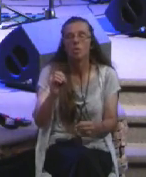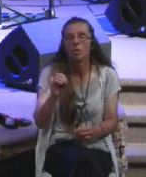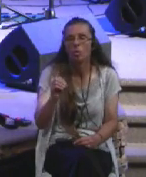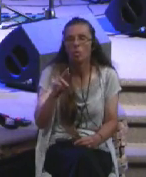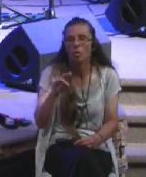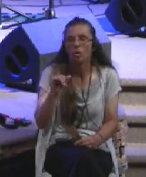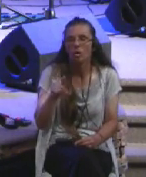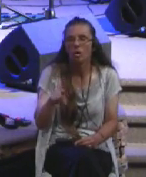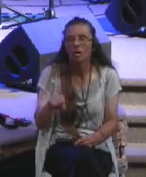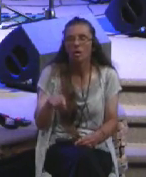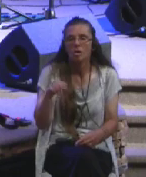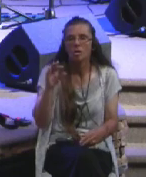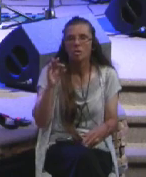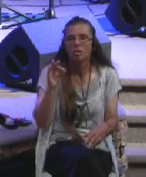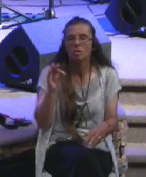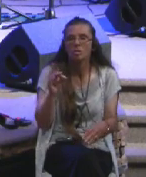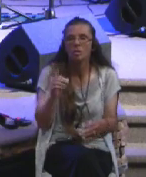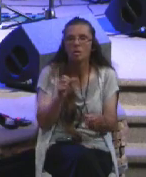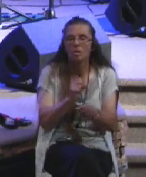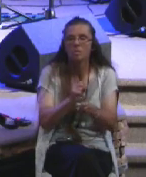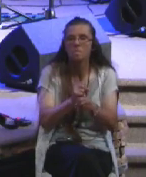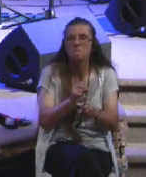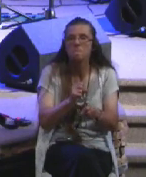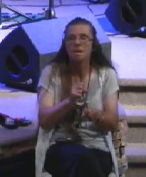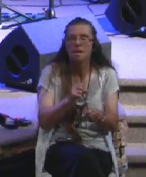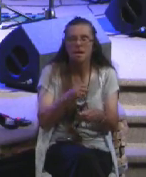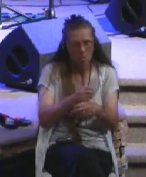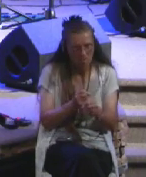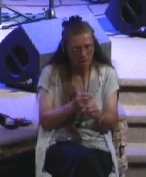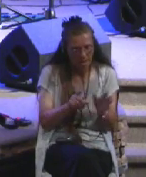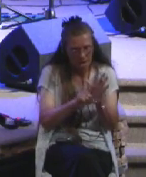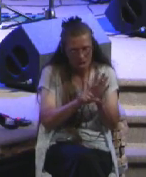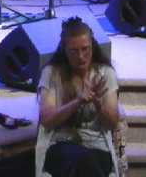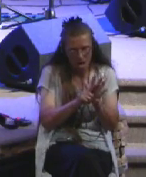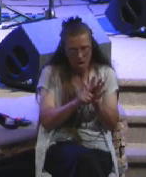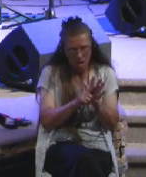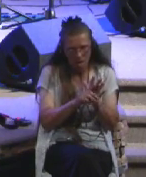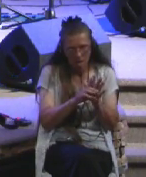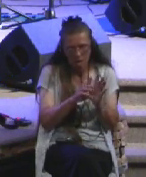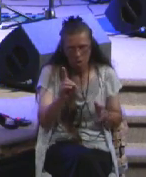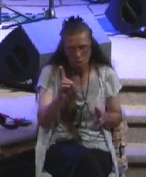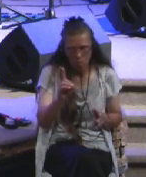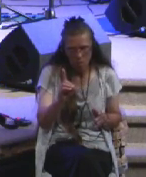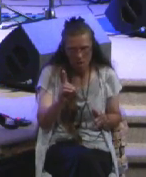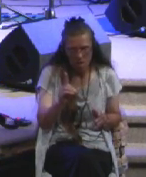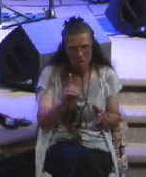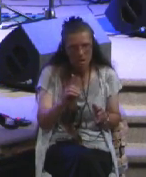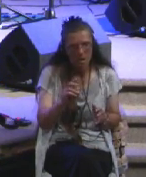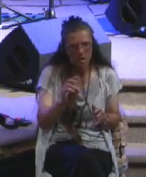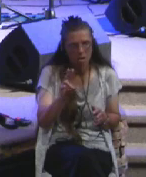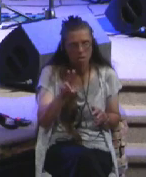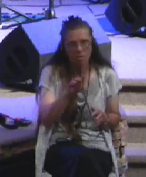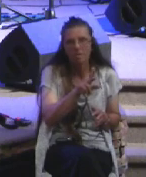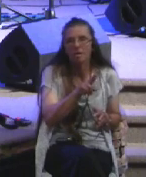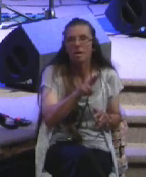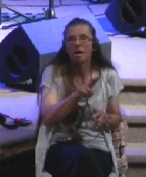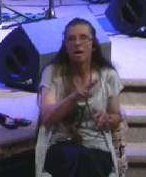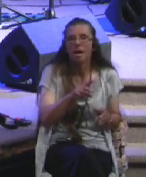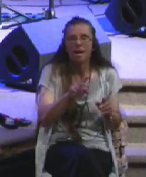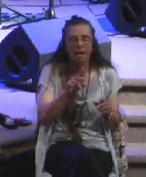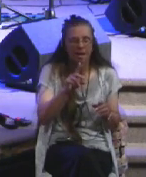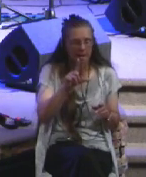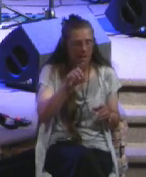time. Moses would actually codify it. He would make it a law in Deuteronomy 25. It's a thing called Levirate marriage. Now, Levirate